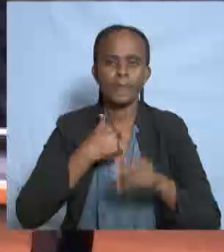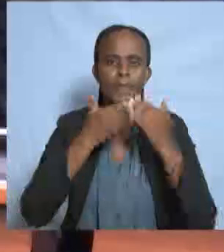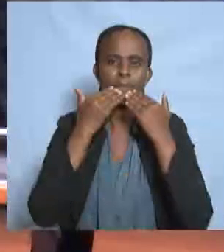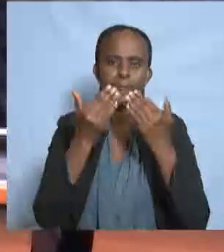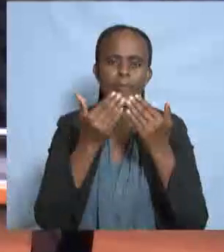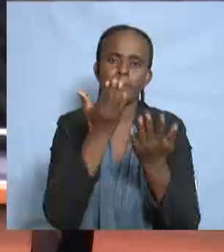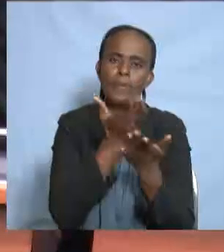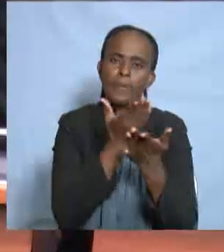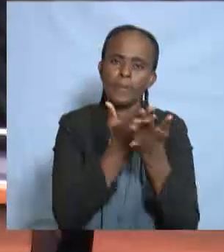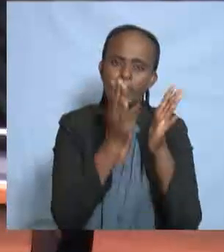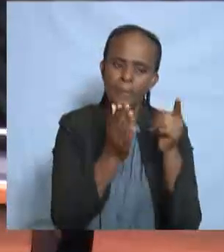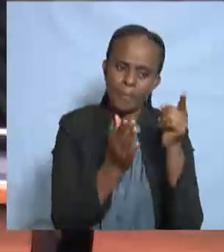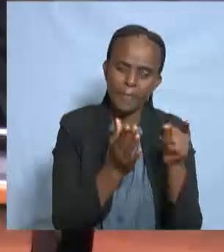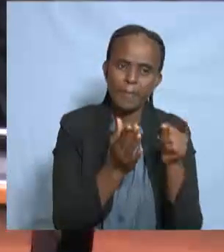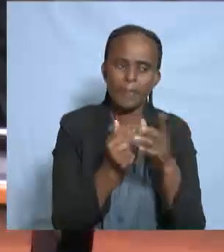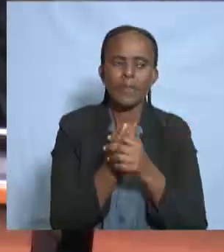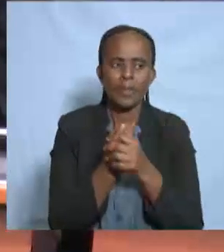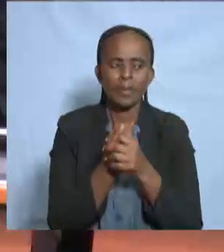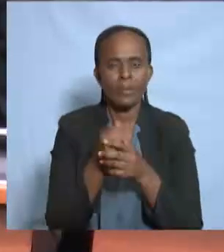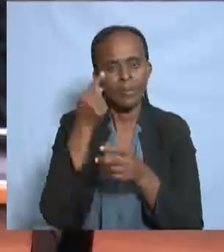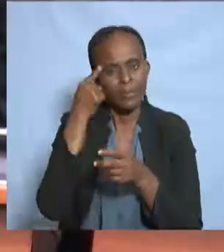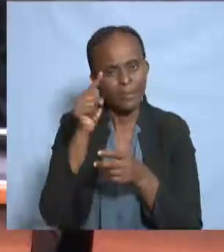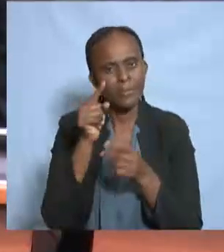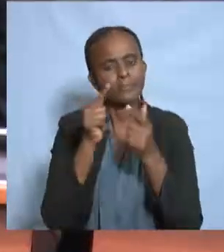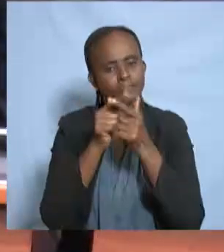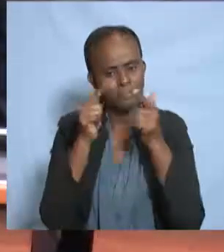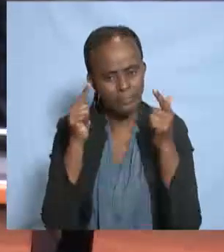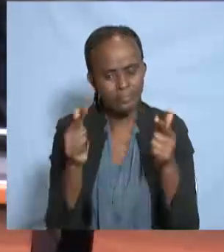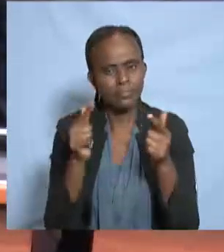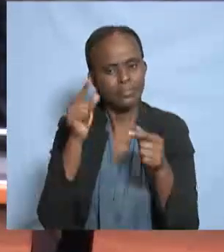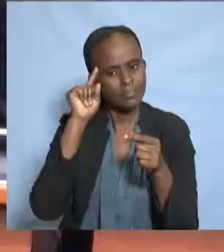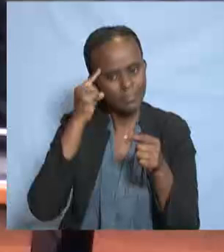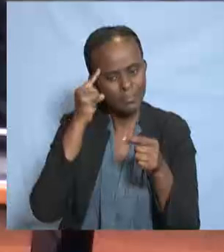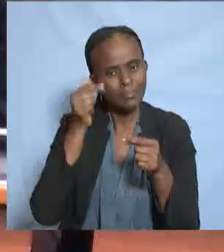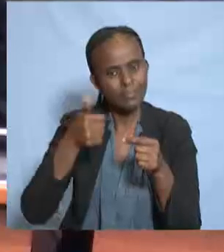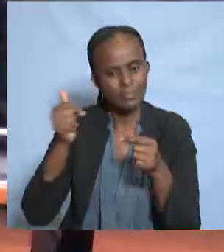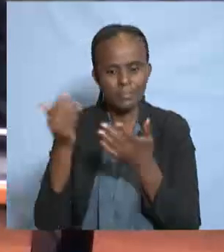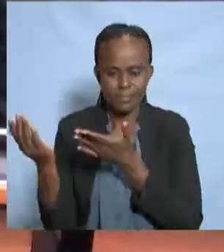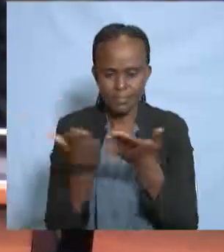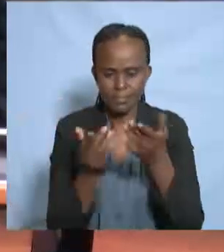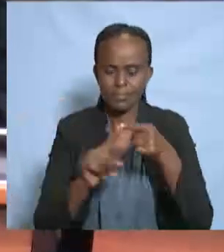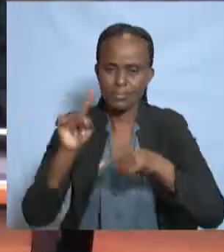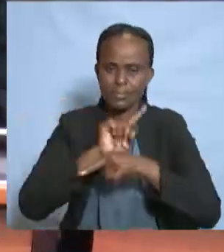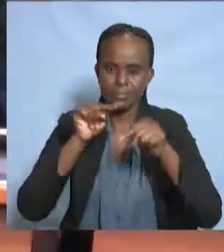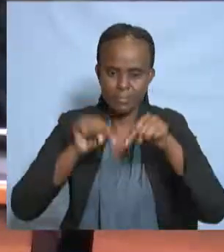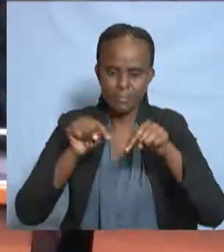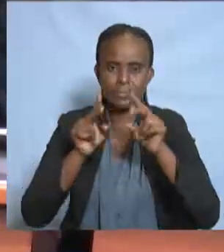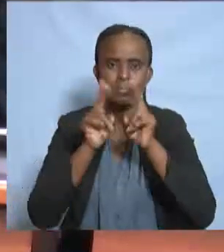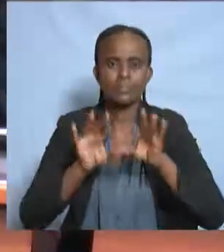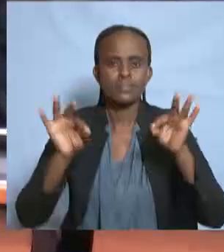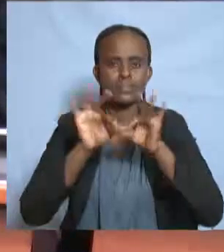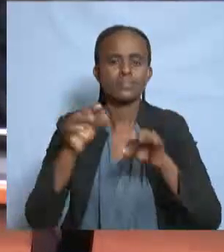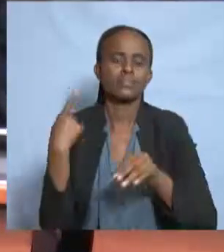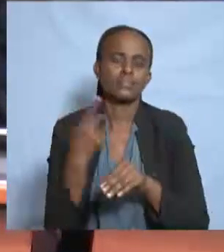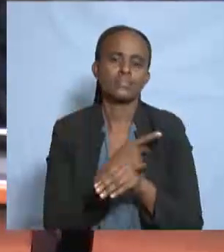mover of the motion for the great thought that he has brought today to this very important August